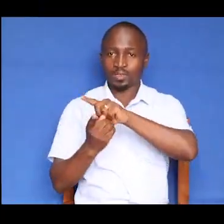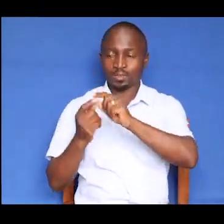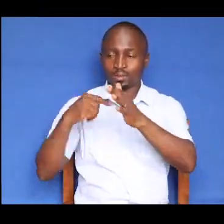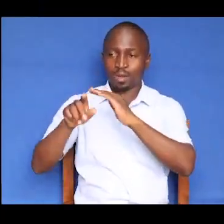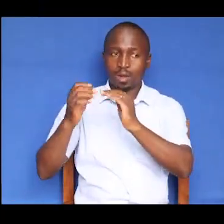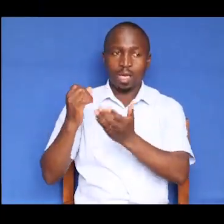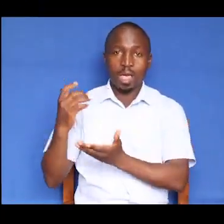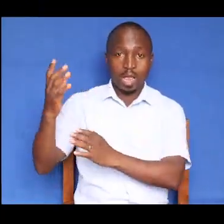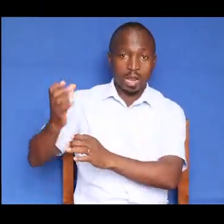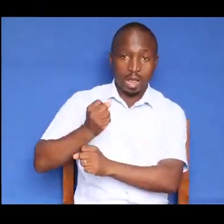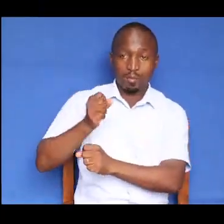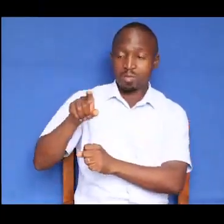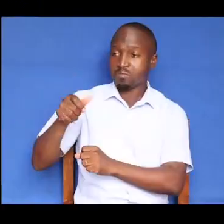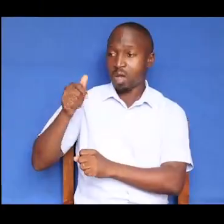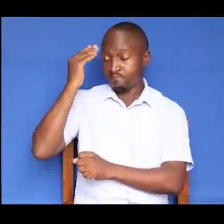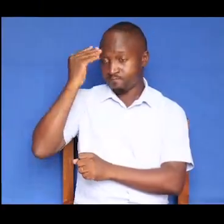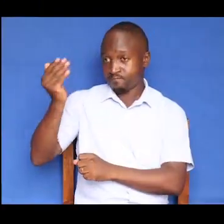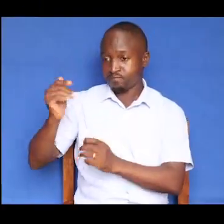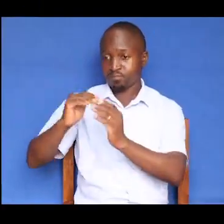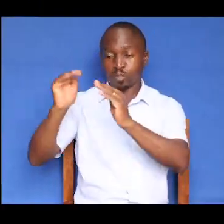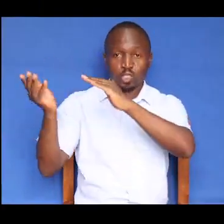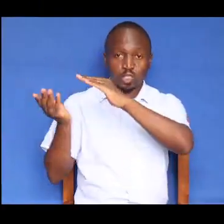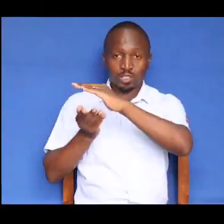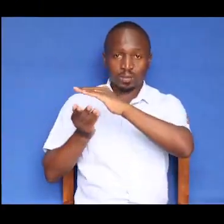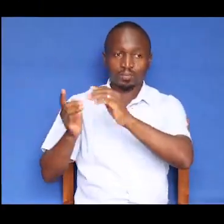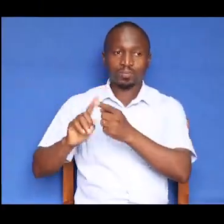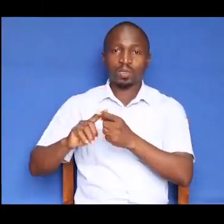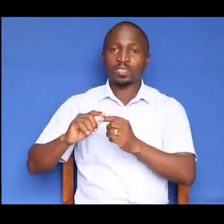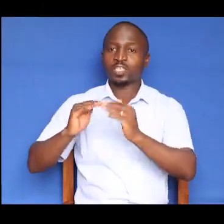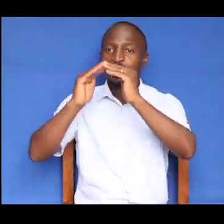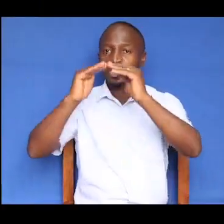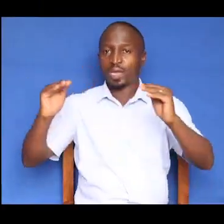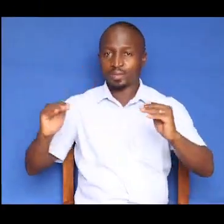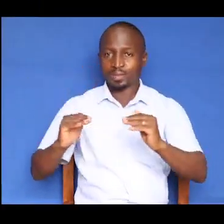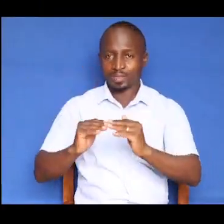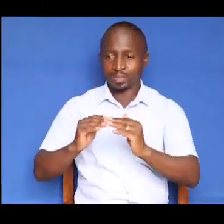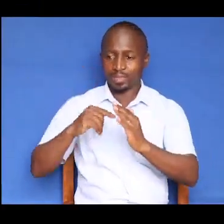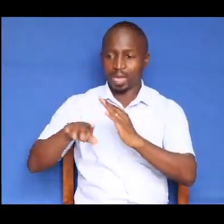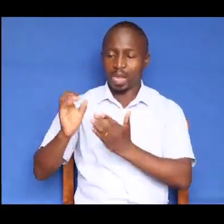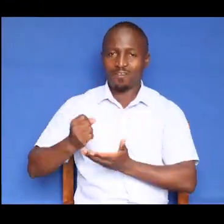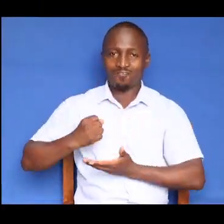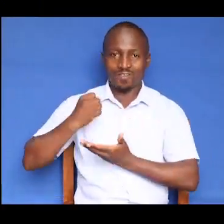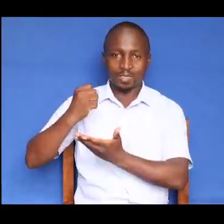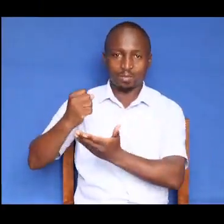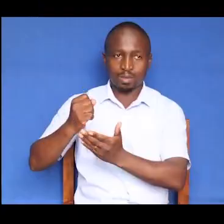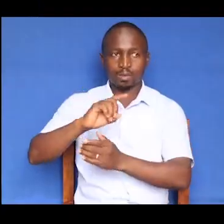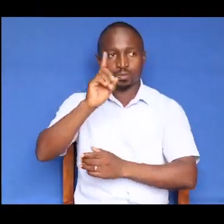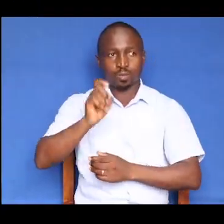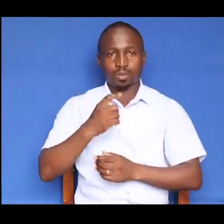over change in investment. Change in investment, question says if